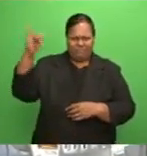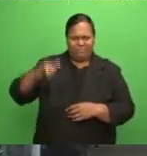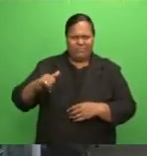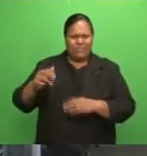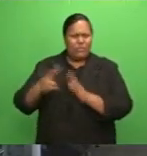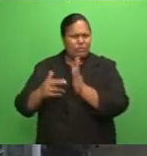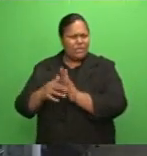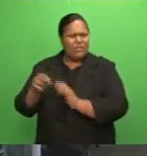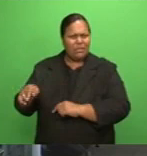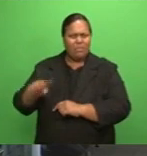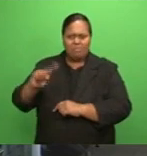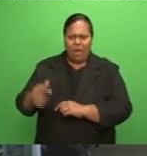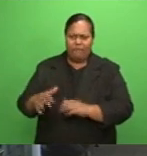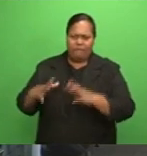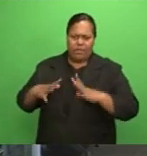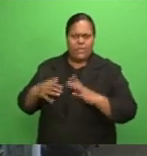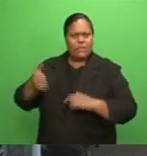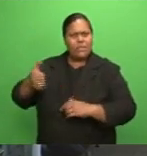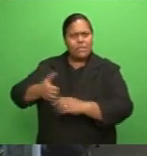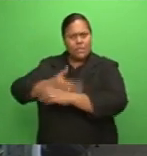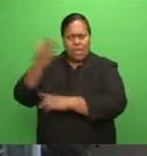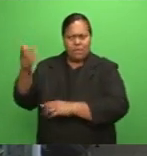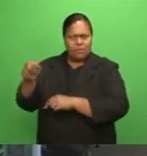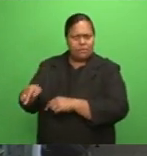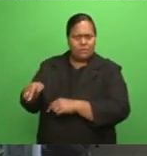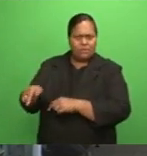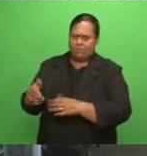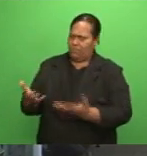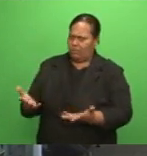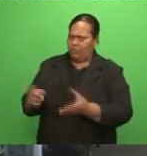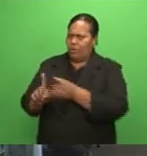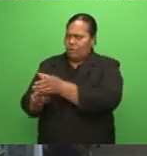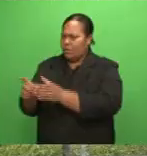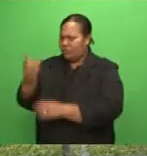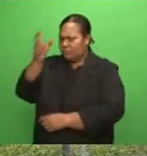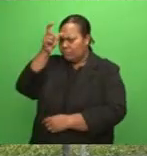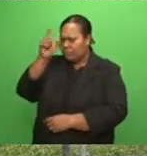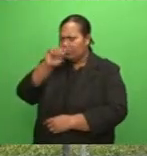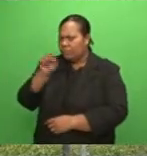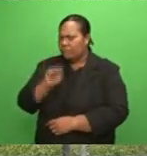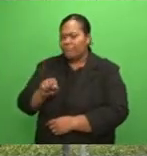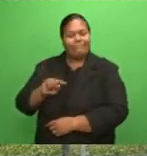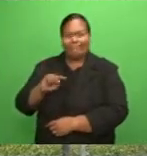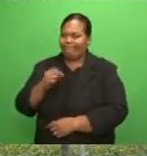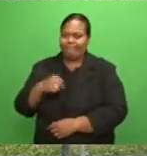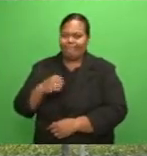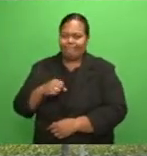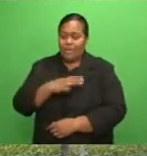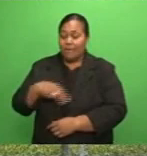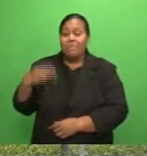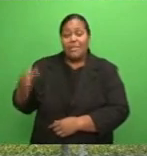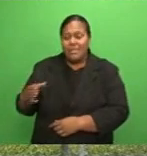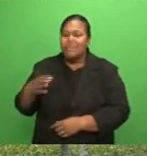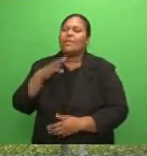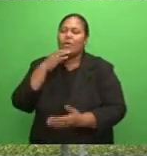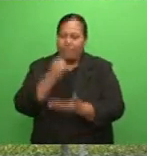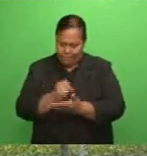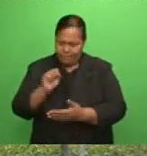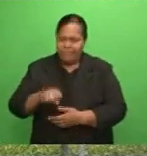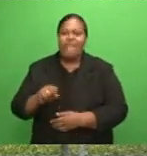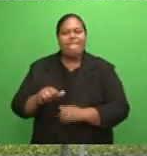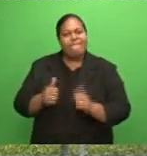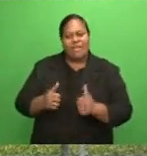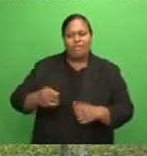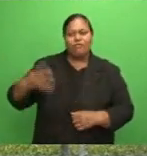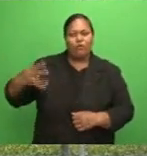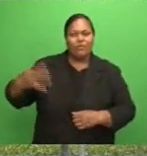short of their mandatory period, Dr. Wangainambete clarified the couple had completed their 14-day quarantine and were tested